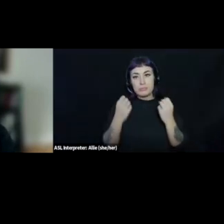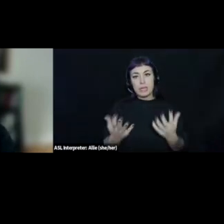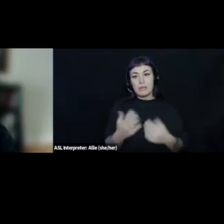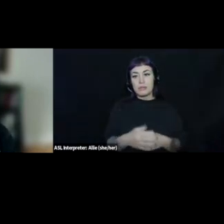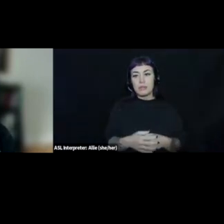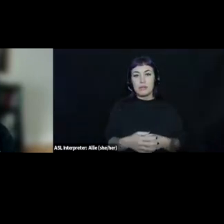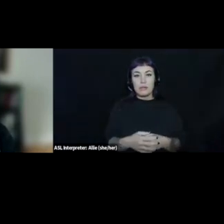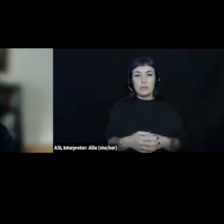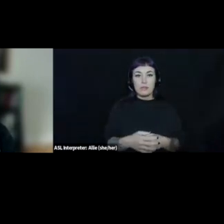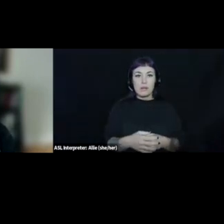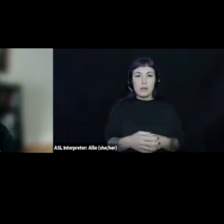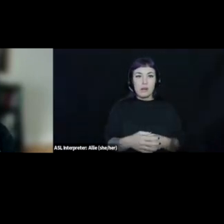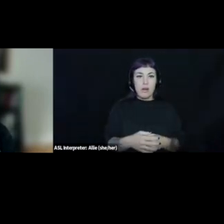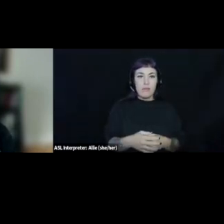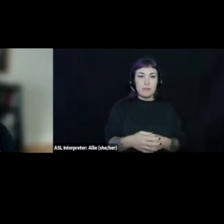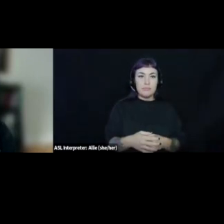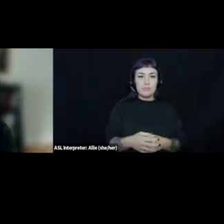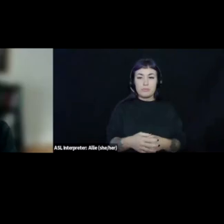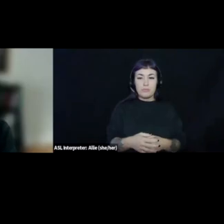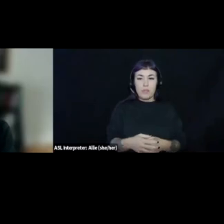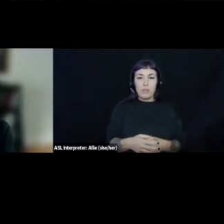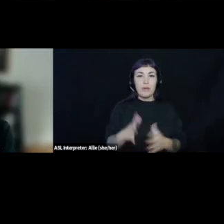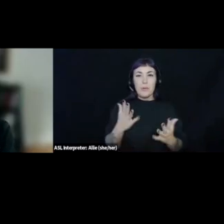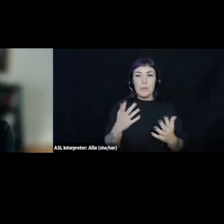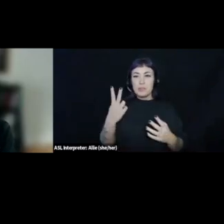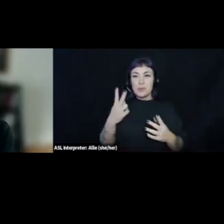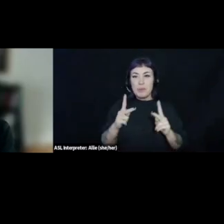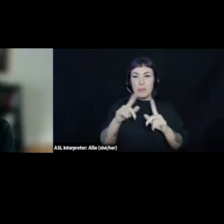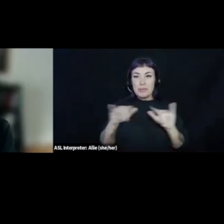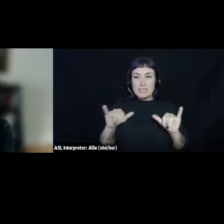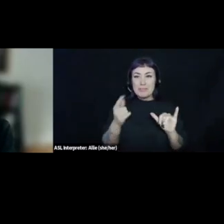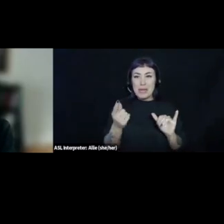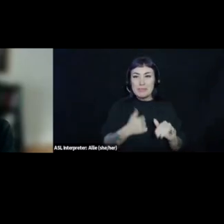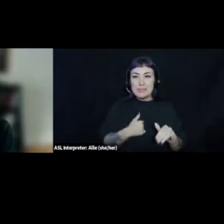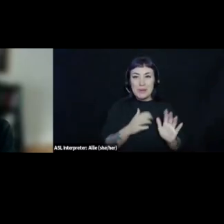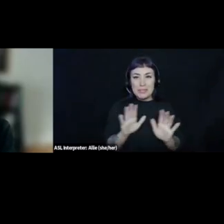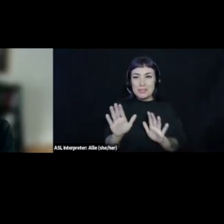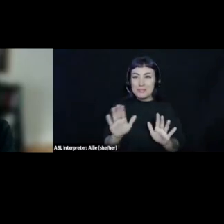I put Permanent in the birth chat. control methods. Uh-oh, we just had two people talk at once.